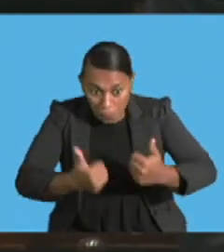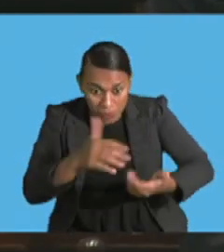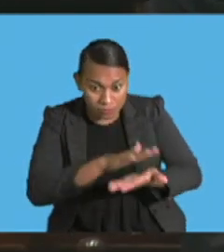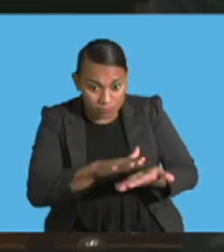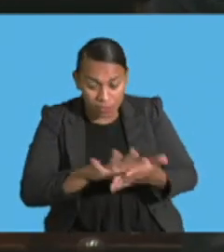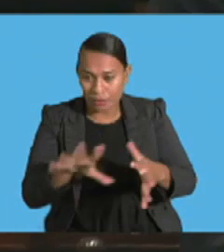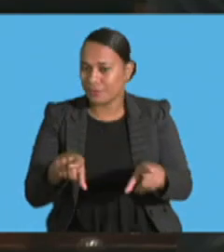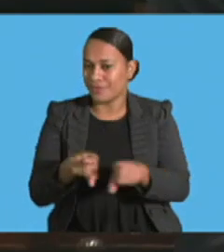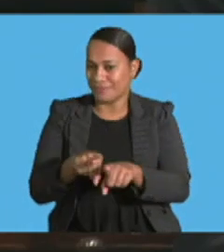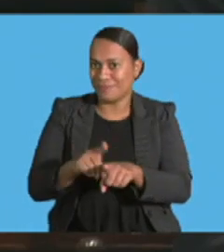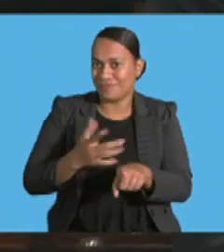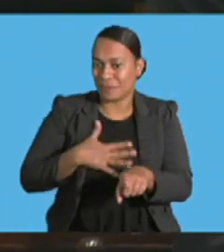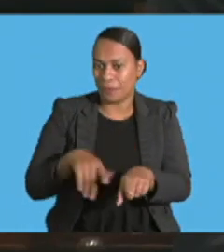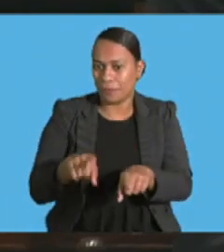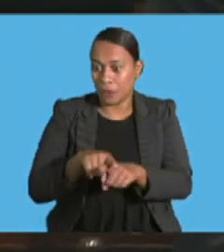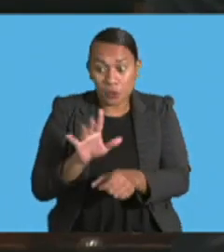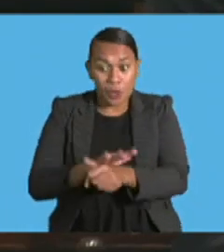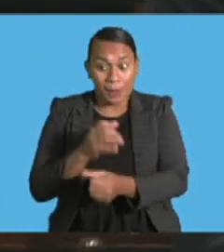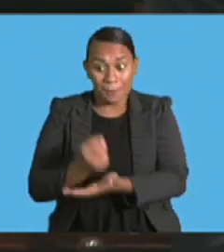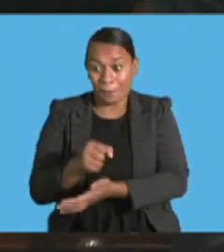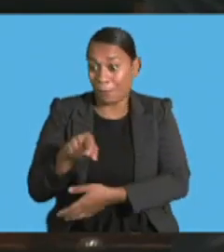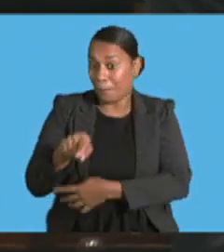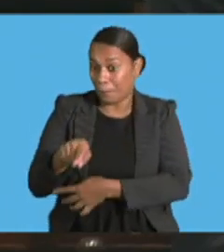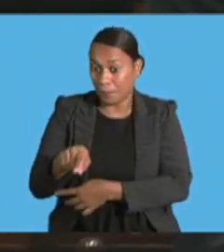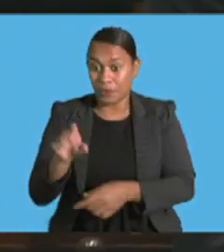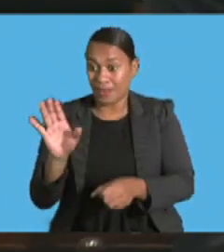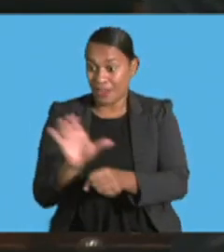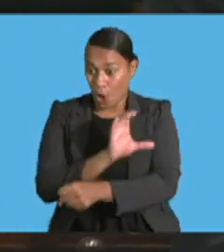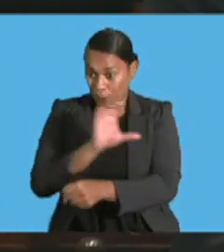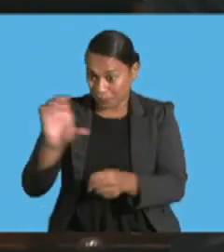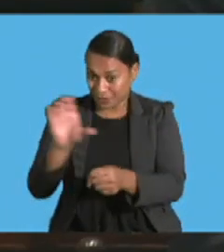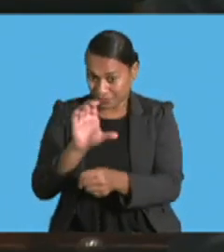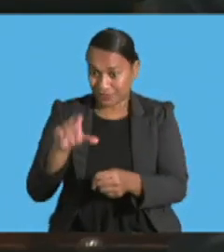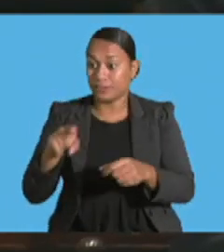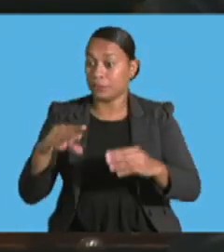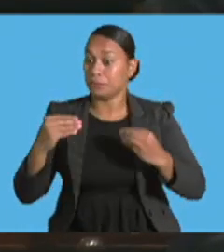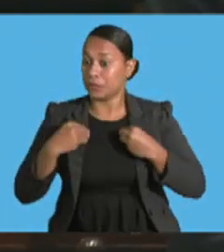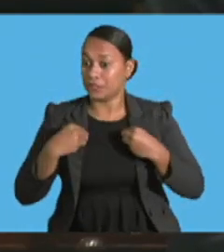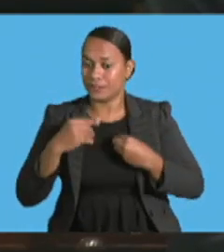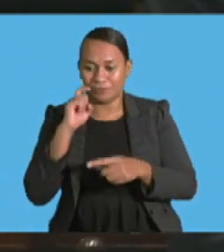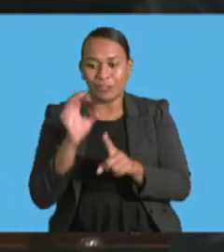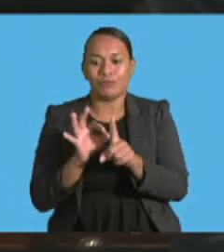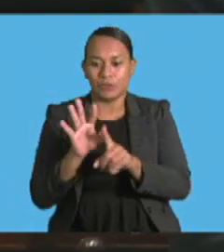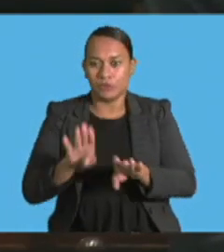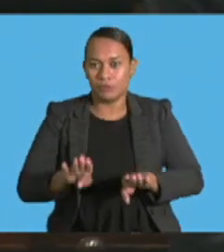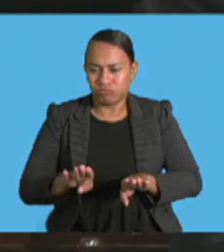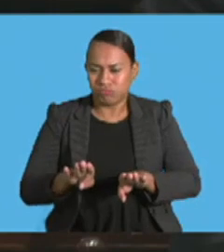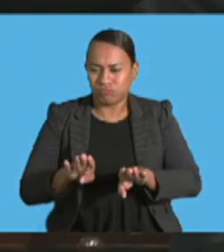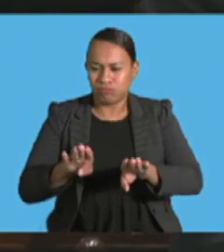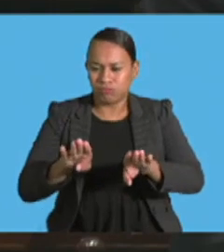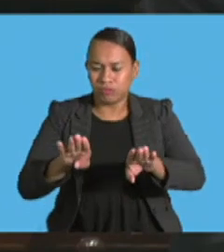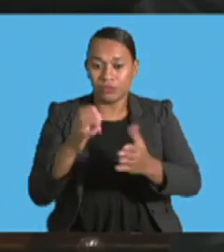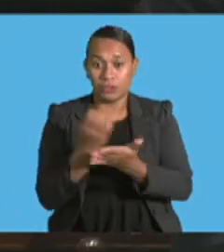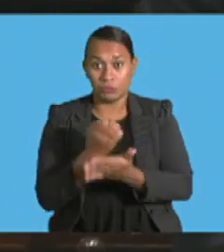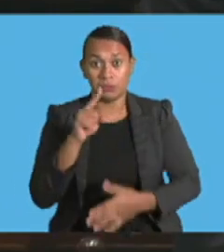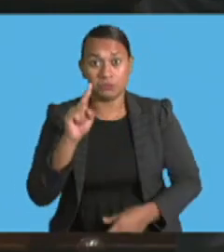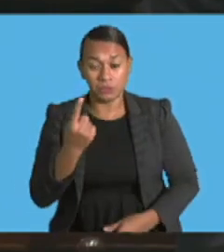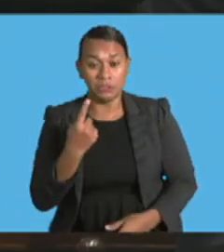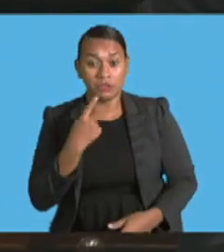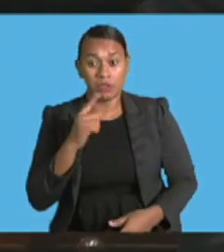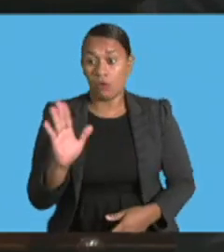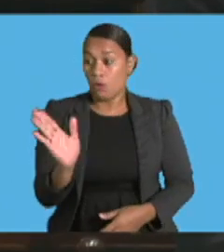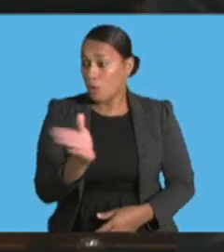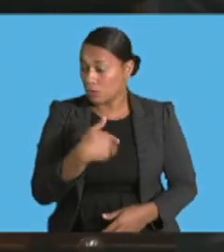Speaker, say, Section 40 of the Constitution of the Republic of Fiji states that every person has the right to a clean and healthy